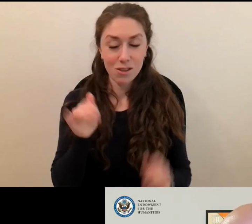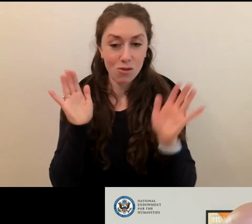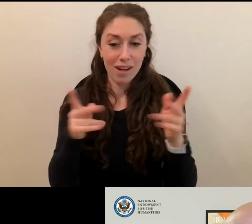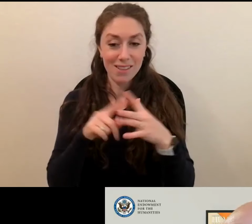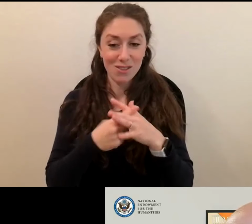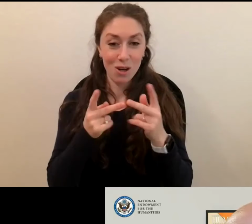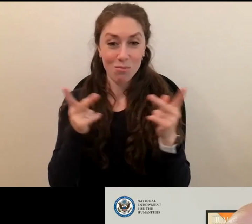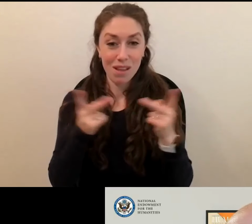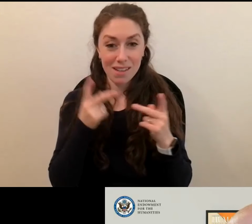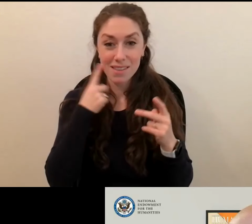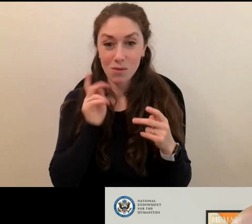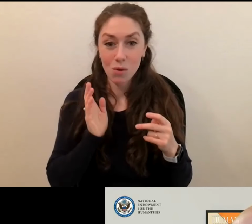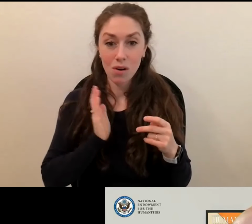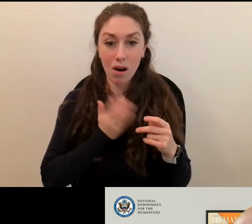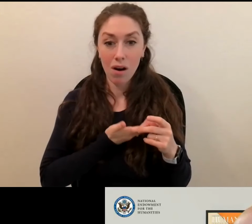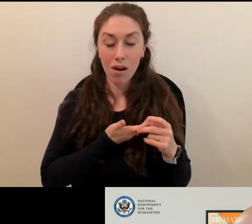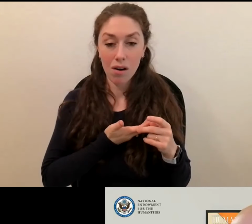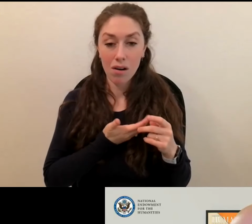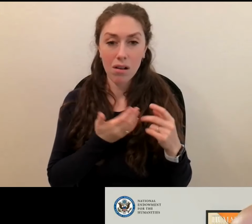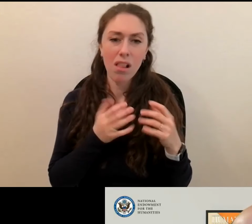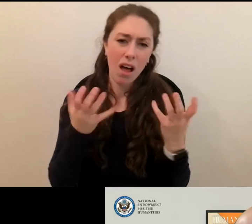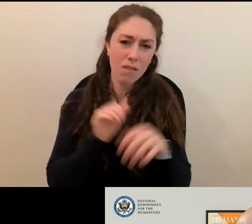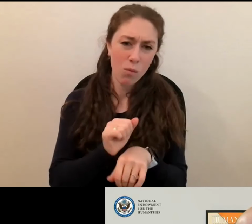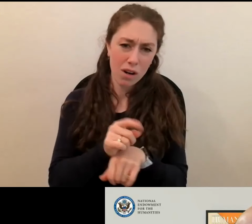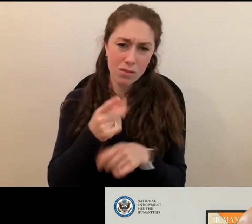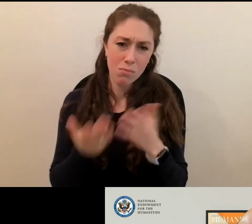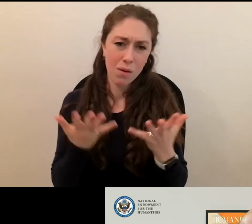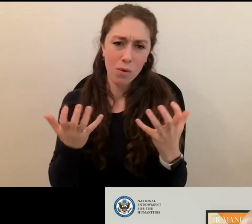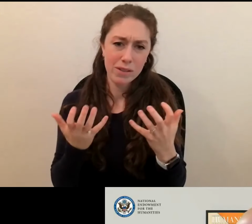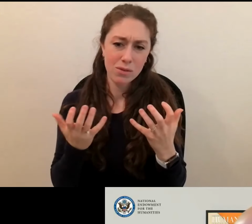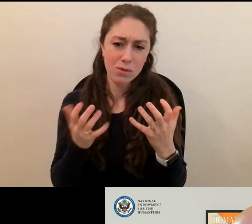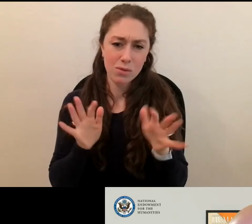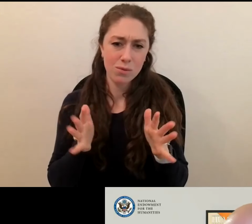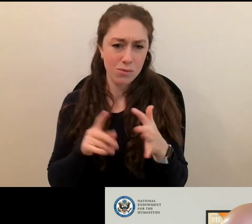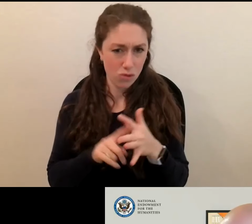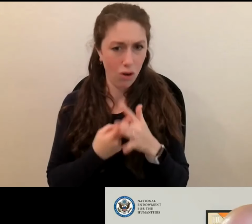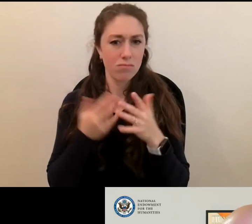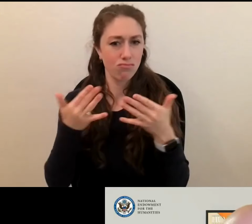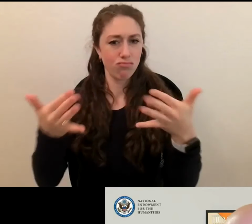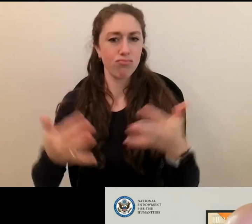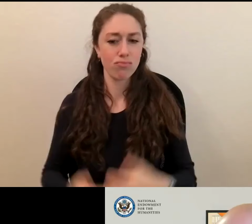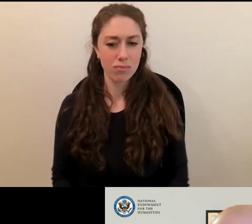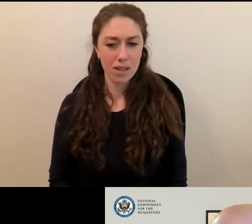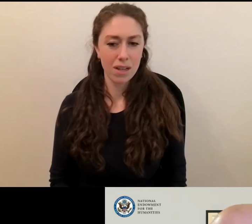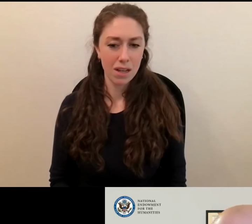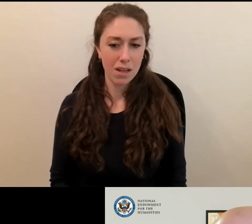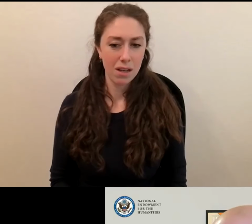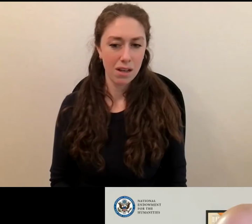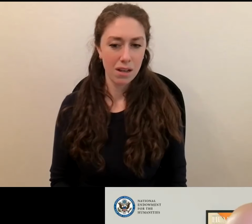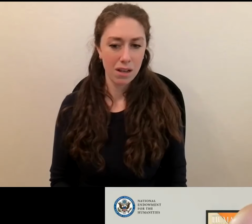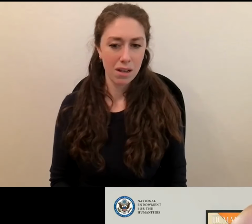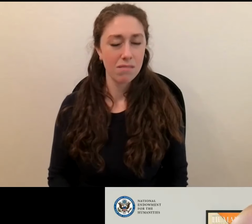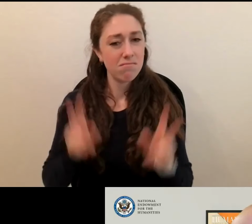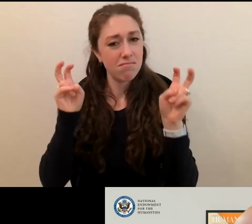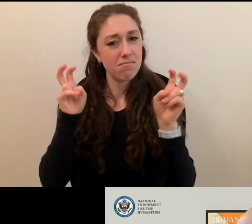point for a lot of the work that you might want to get off the ground. A little bit sort of a sister